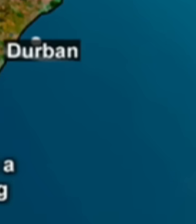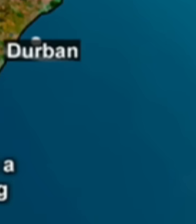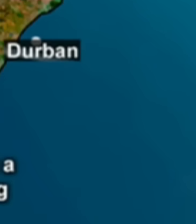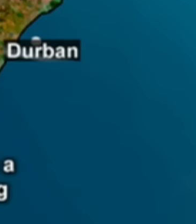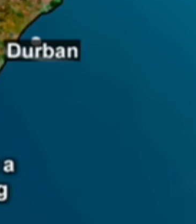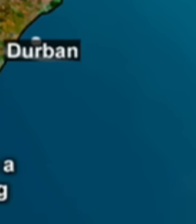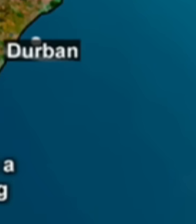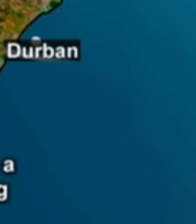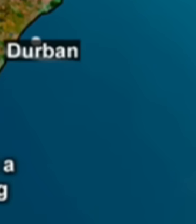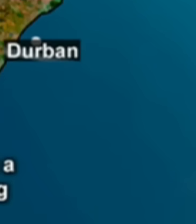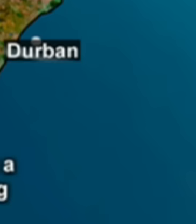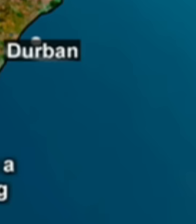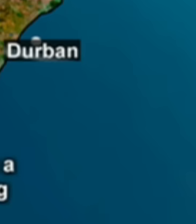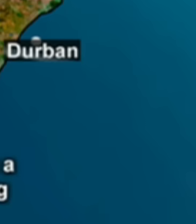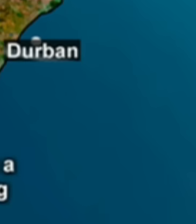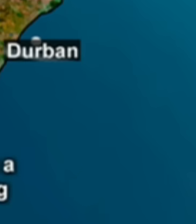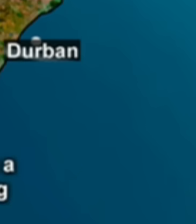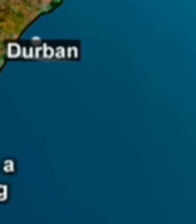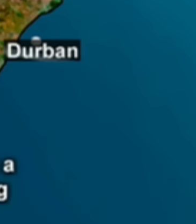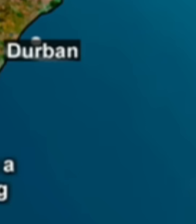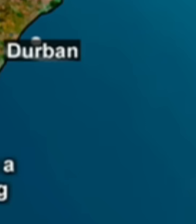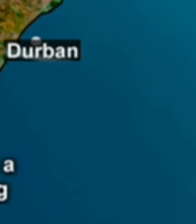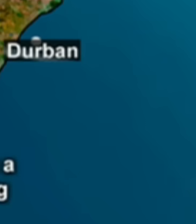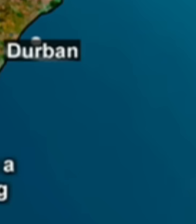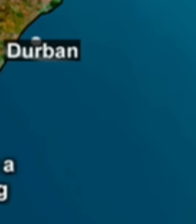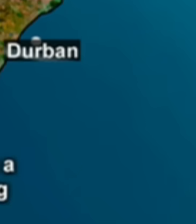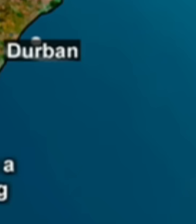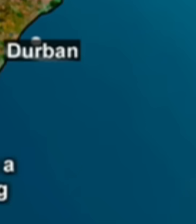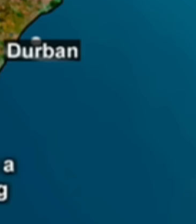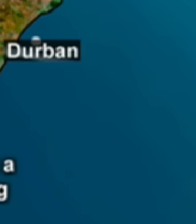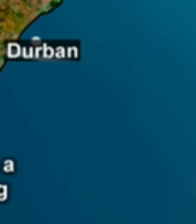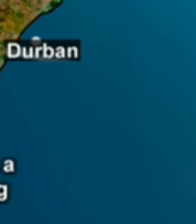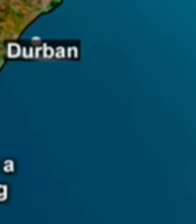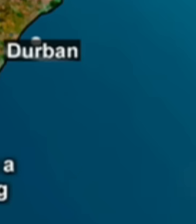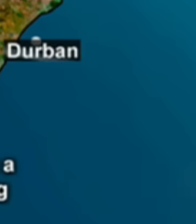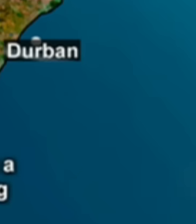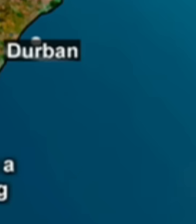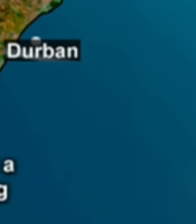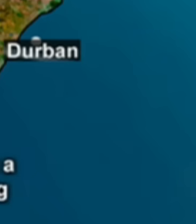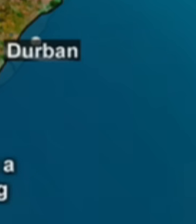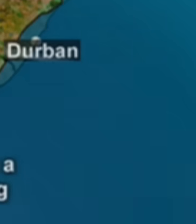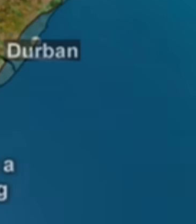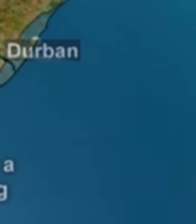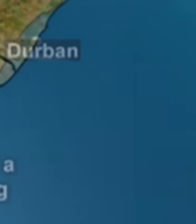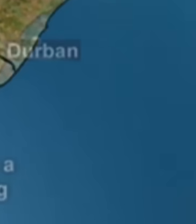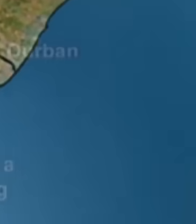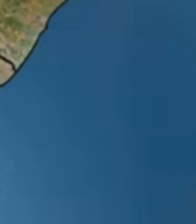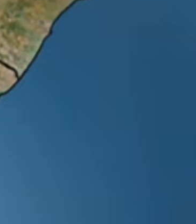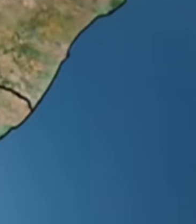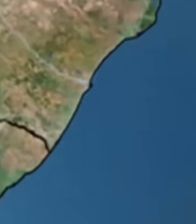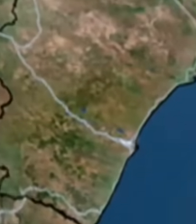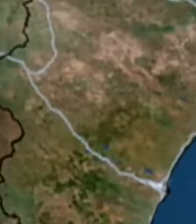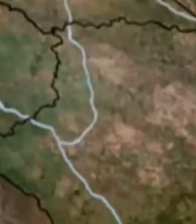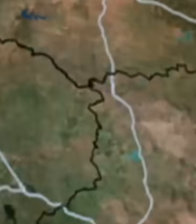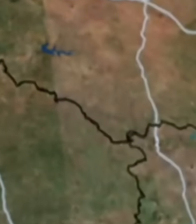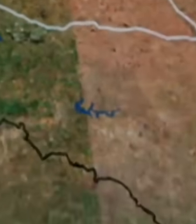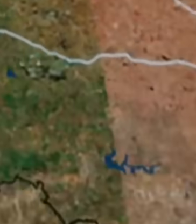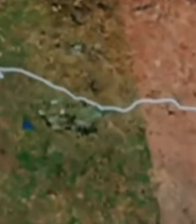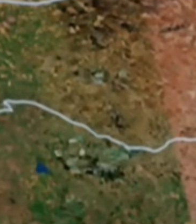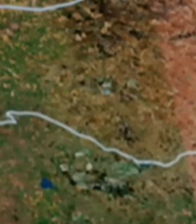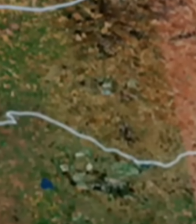halefile no sane maemo ana a blipi batlana le belo hona ka ro tlabega maqhubu a halefileng a bakwang ke moya ena e matla a re sentse shebile hona di